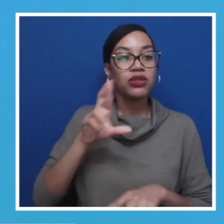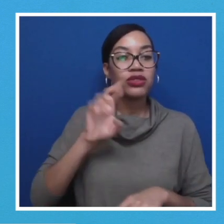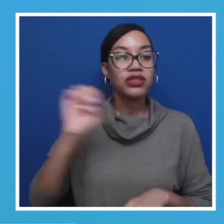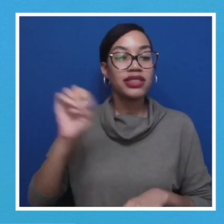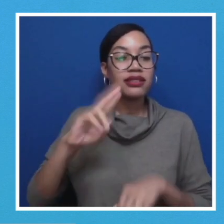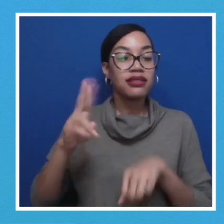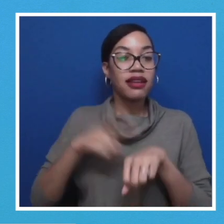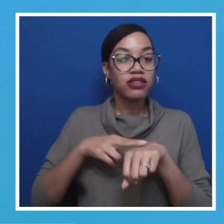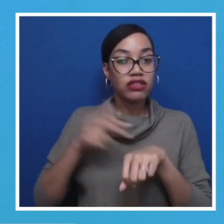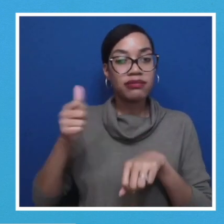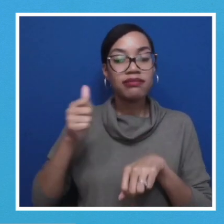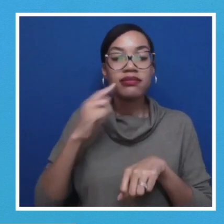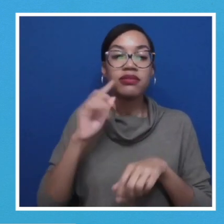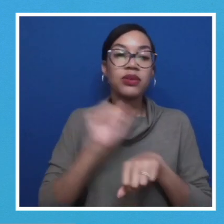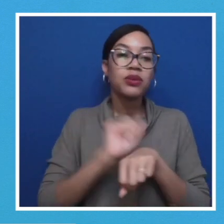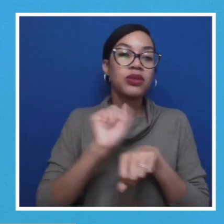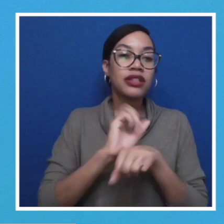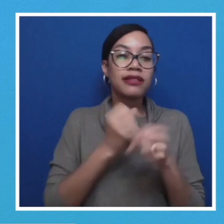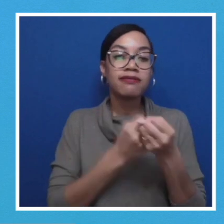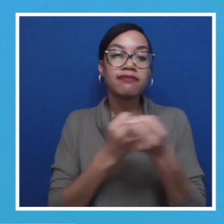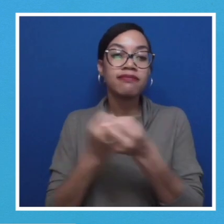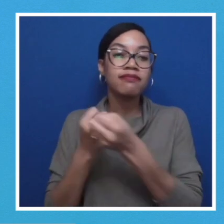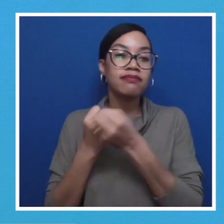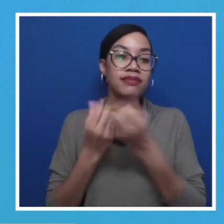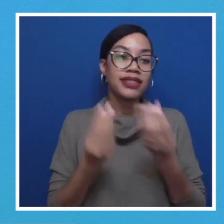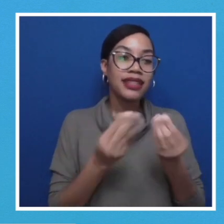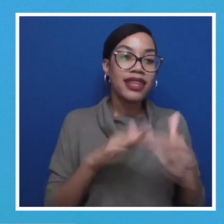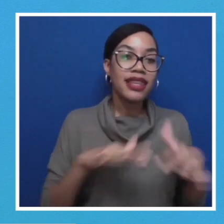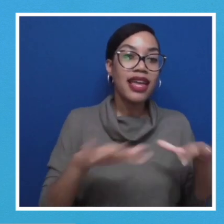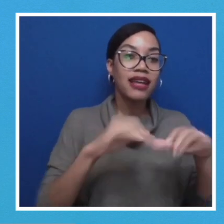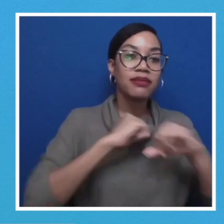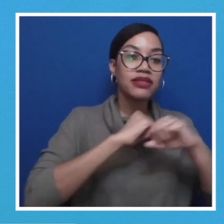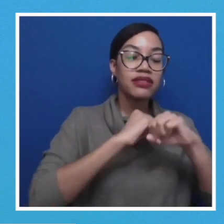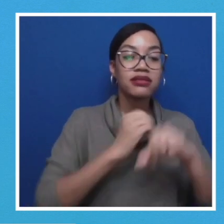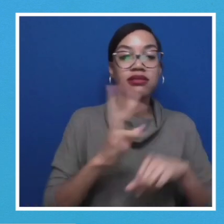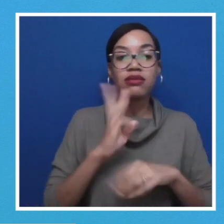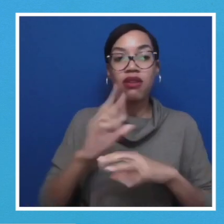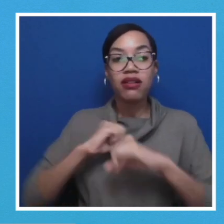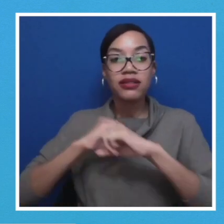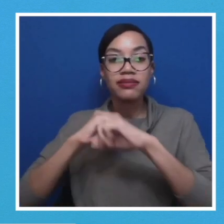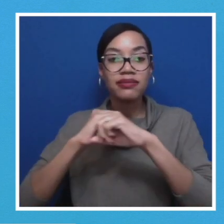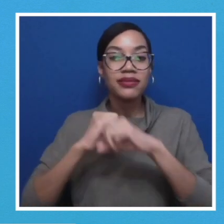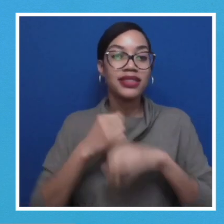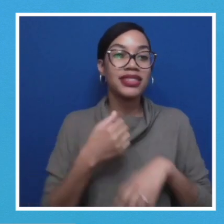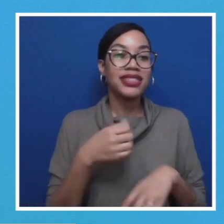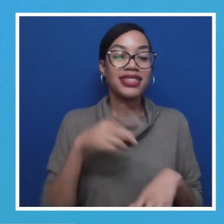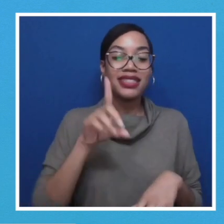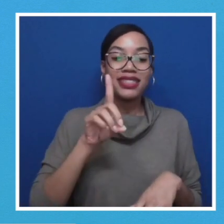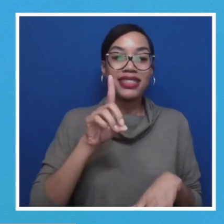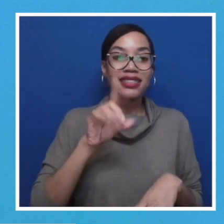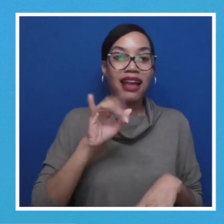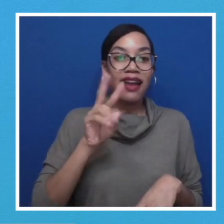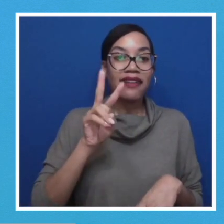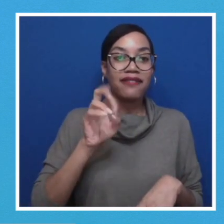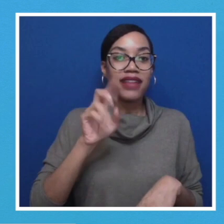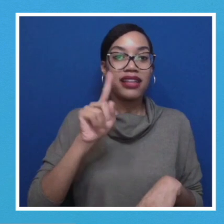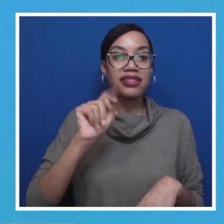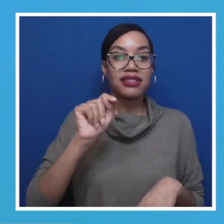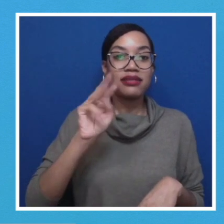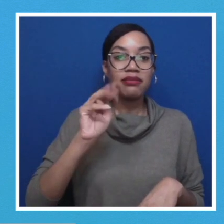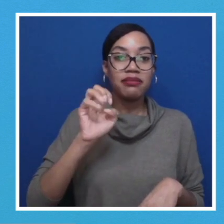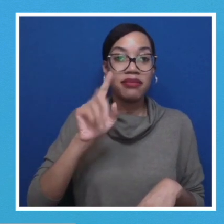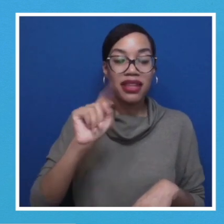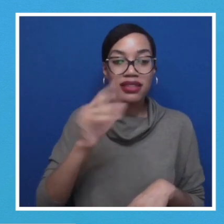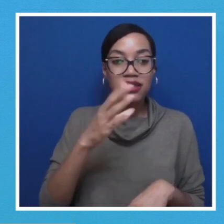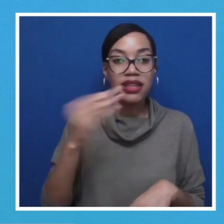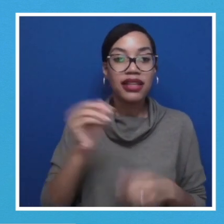of water and land protection, divestment, and climate work for over 20 years. That's a way of saying that Melina has